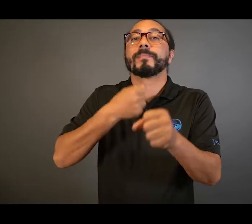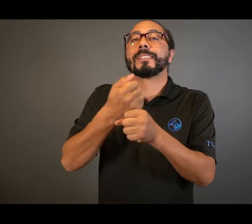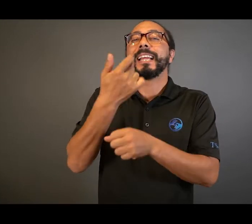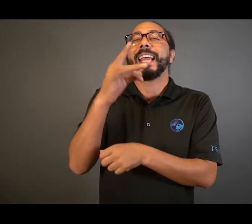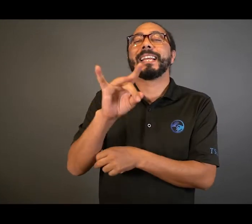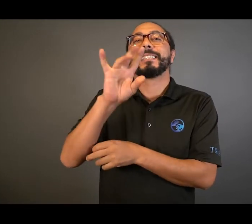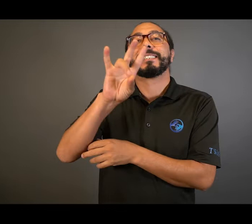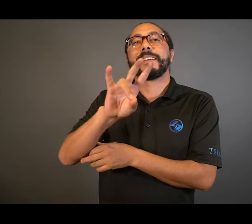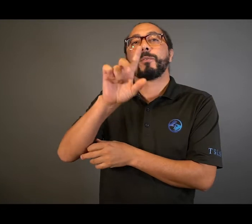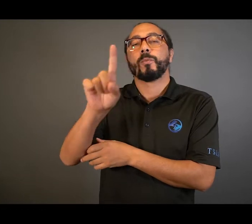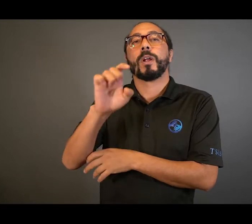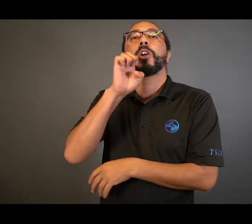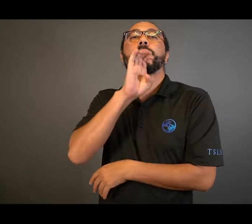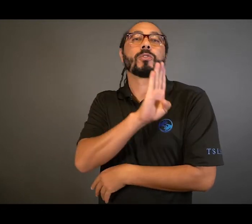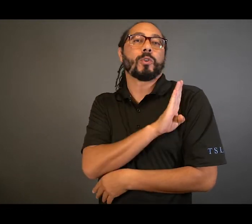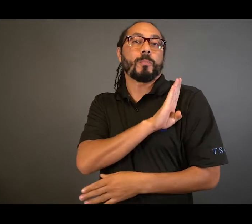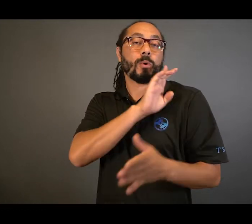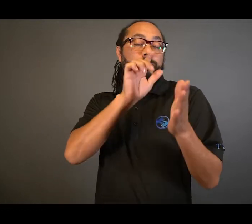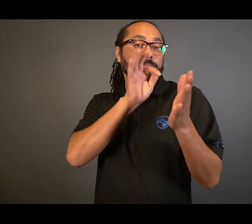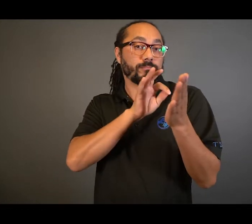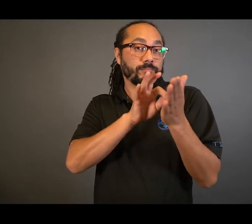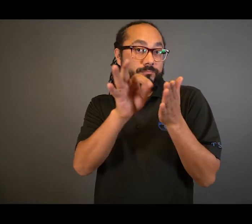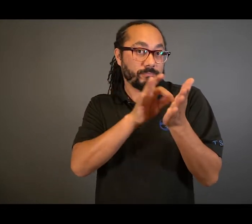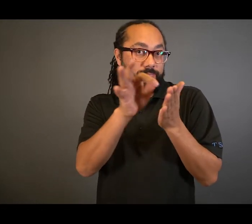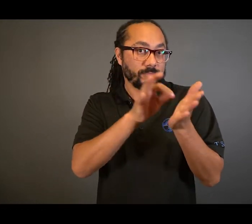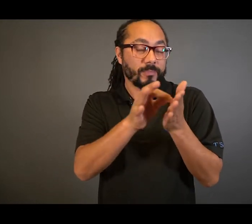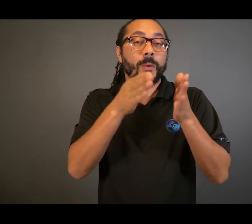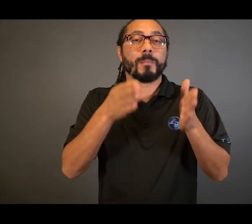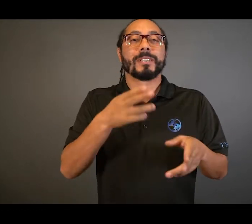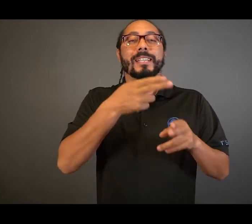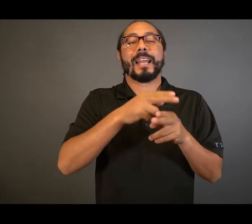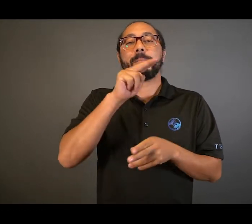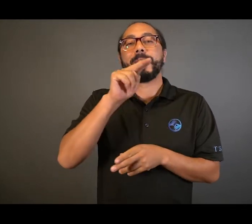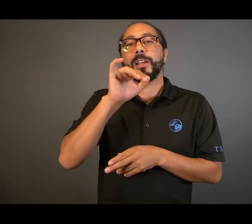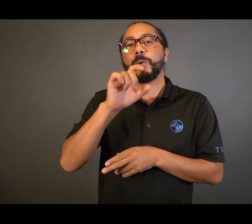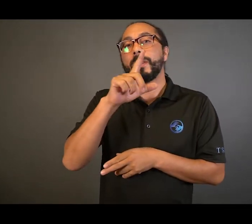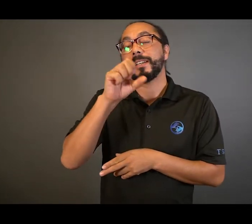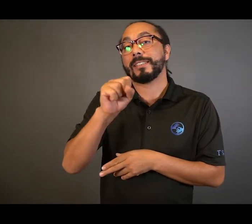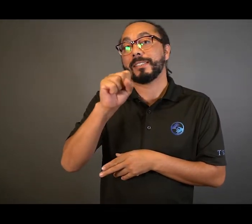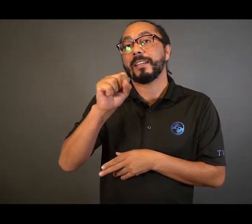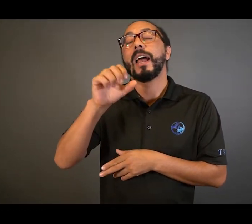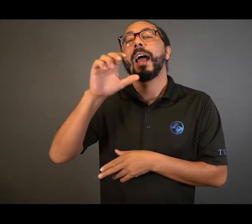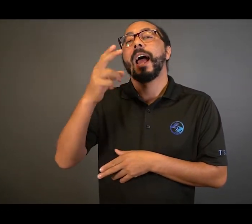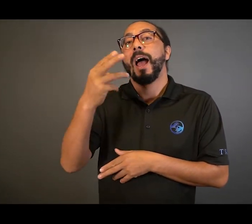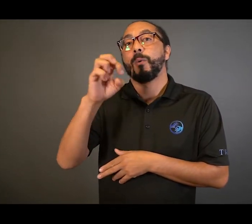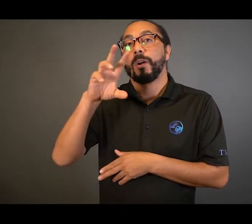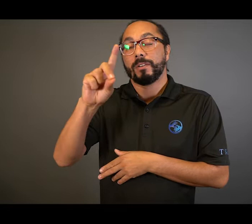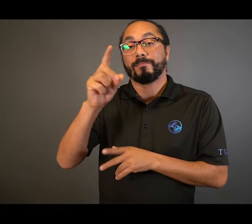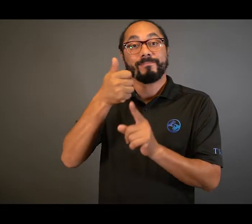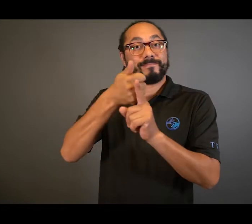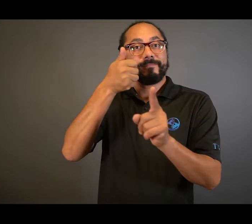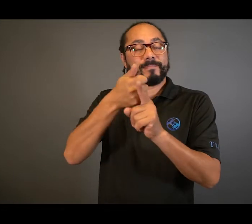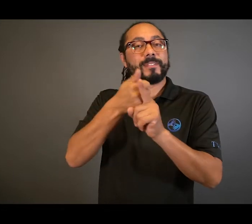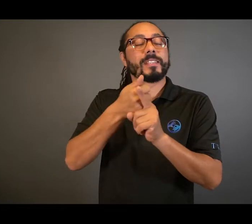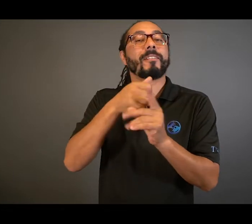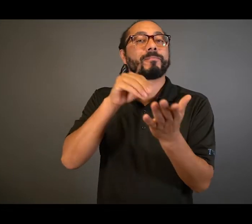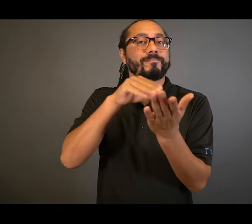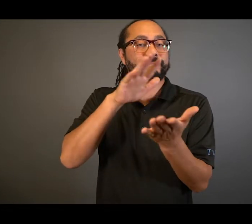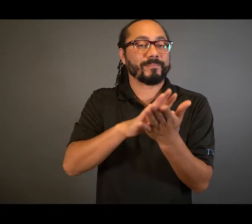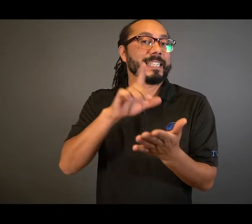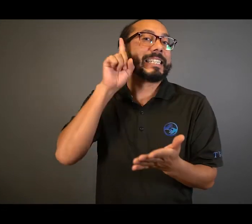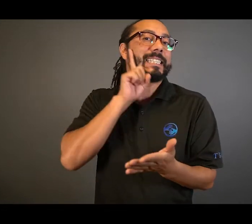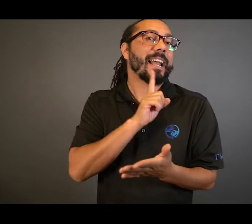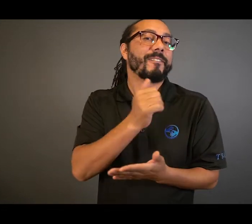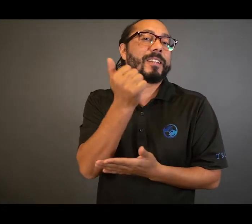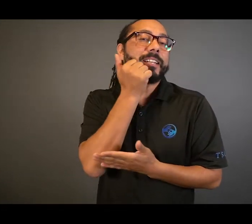that in the 1871 Etobicoke census, a person named Nicholas Howard is recorded as deaf